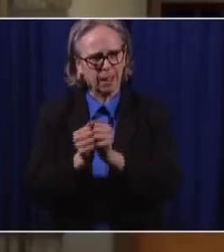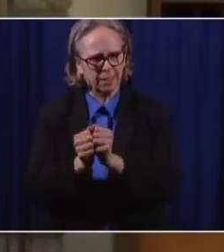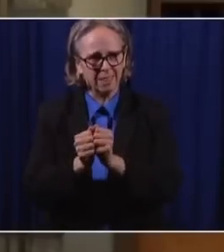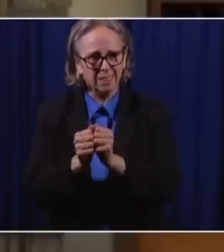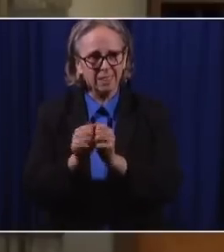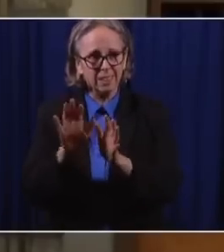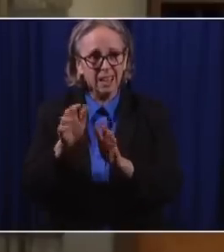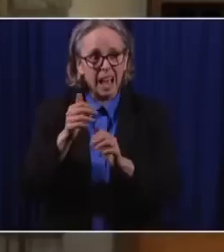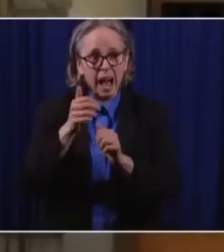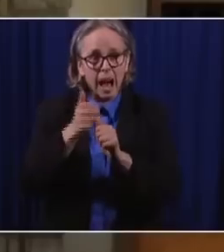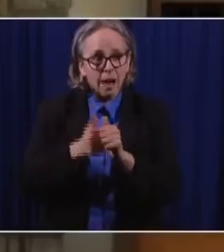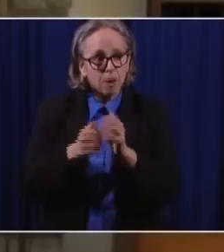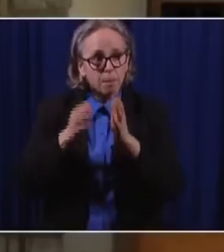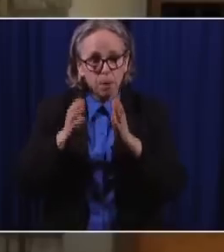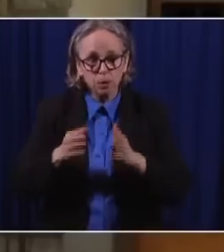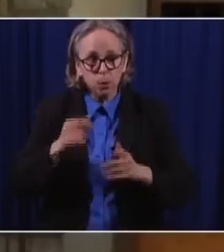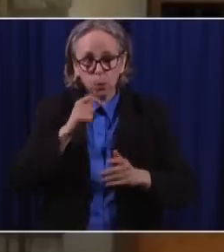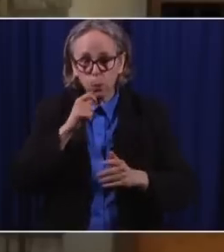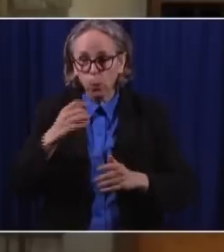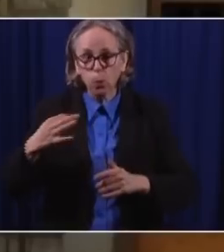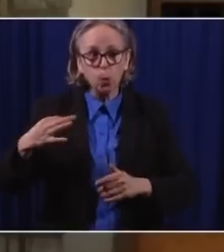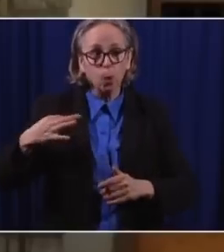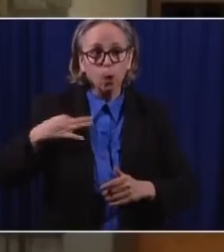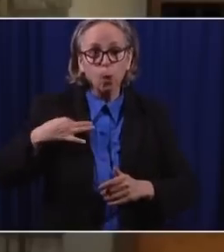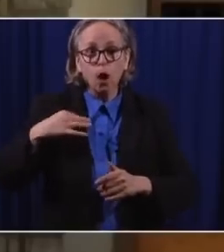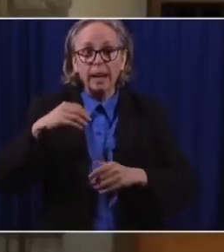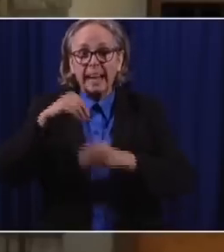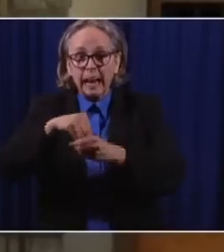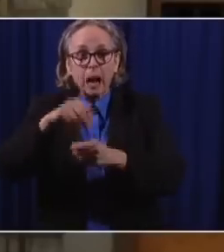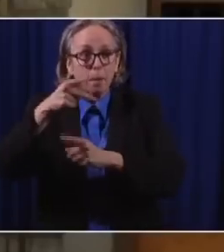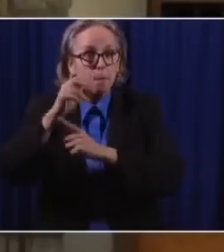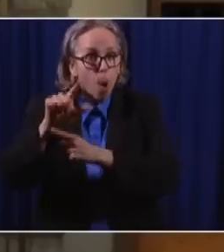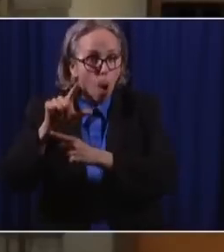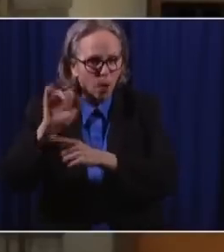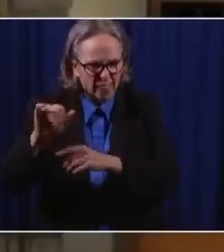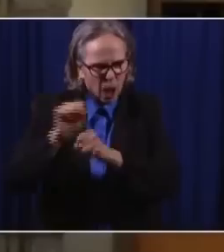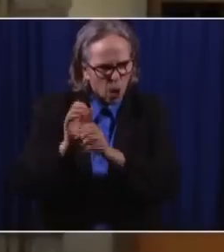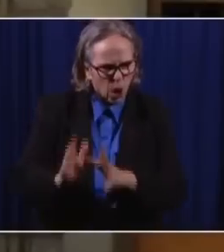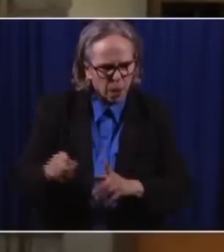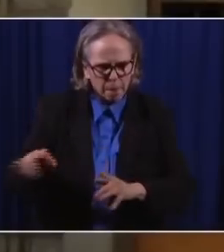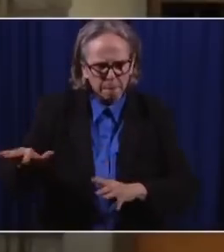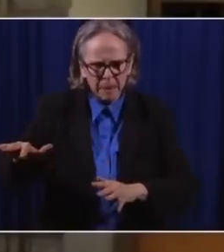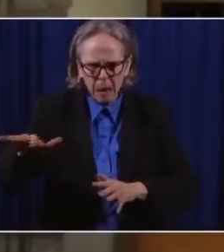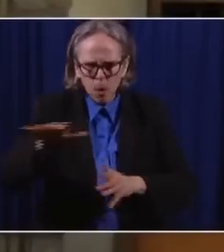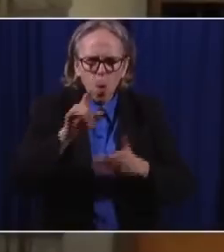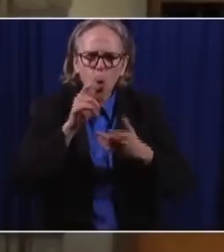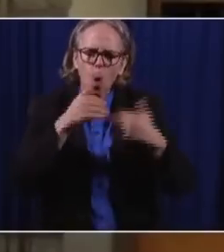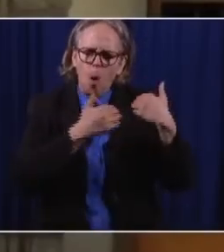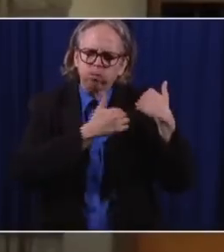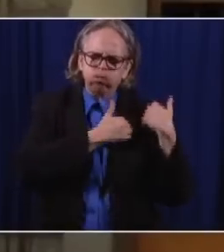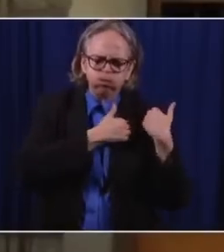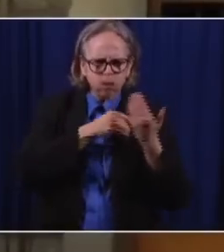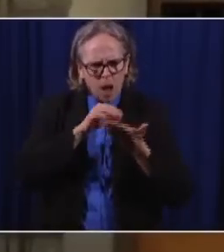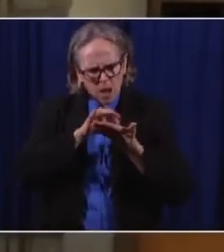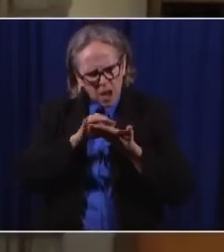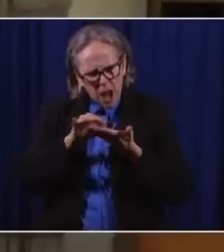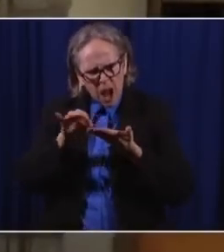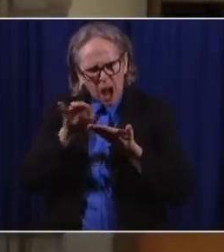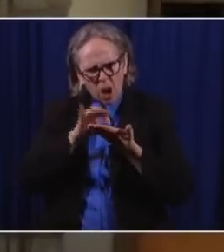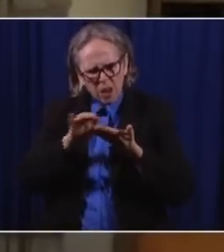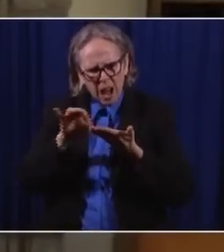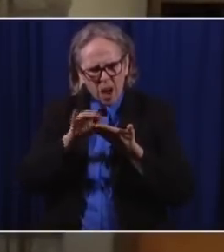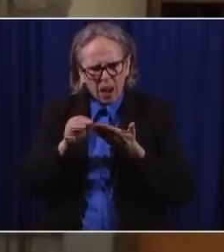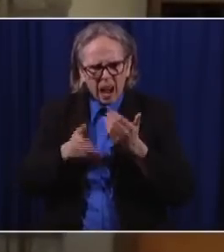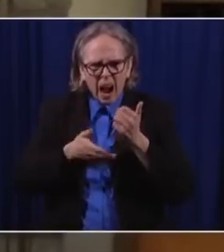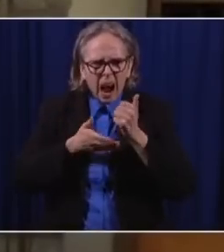polls, to make sure that votes were counted correctly, that everything happened, that people knew where to go,